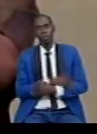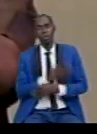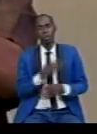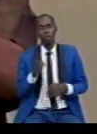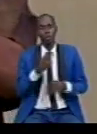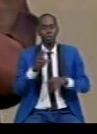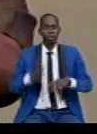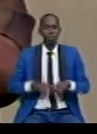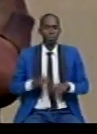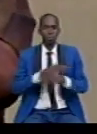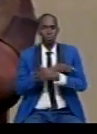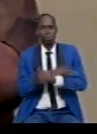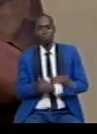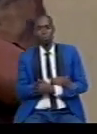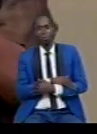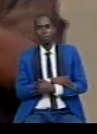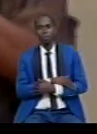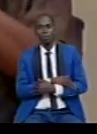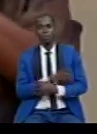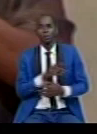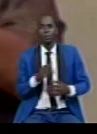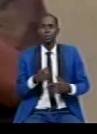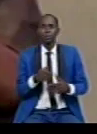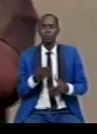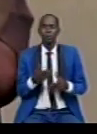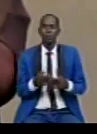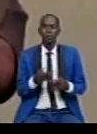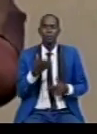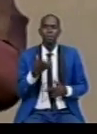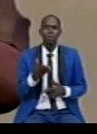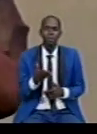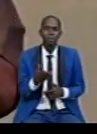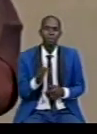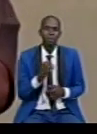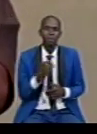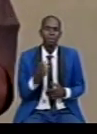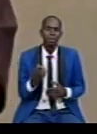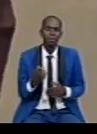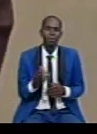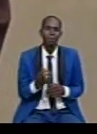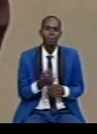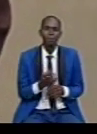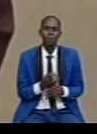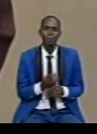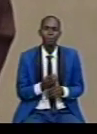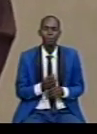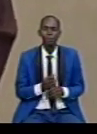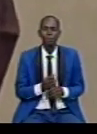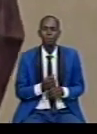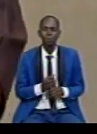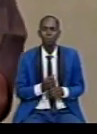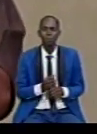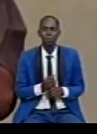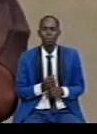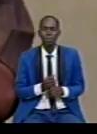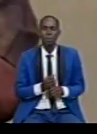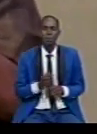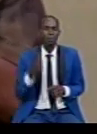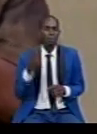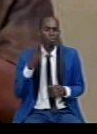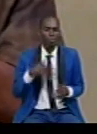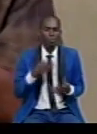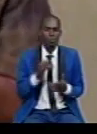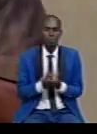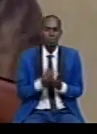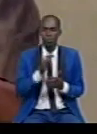I had a partial stroke. my right hand, I cannot take it.